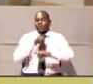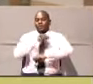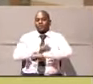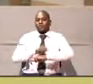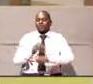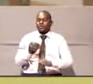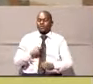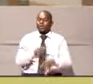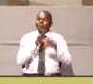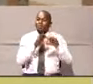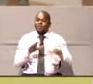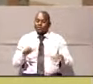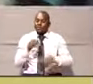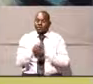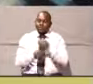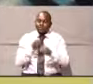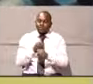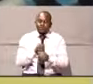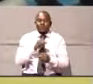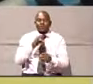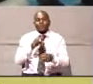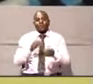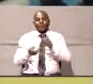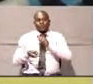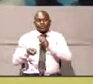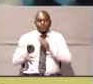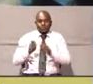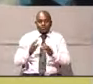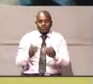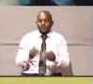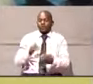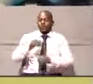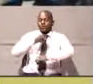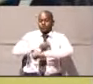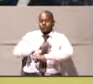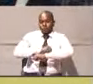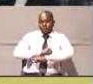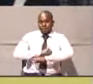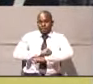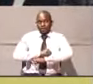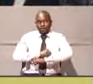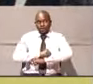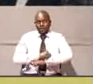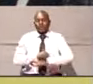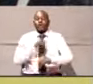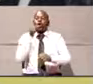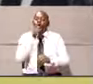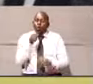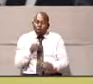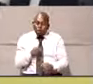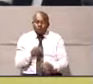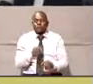has since suffered years of disrepair. And then the school door had the older facilities